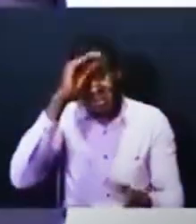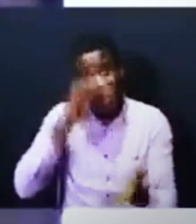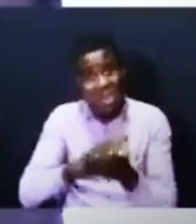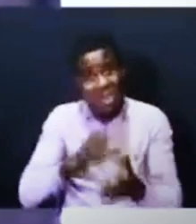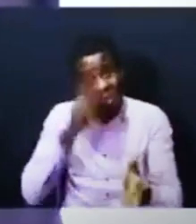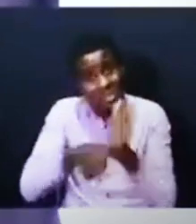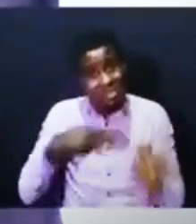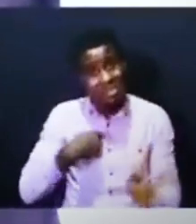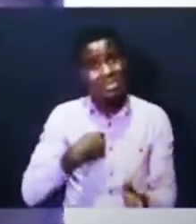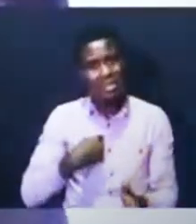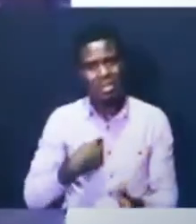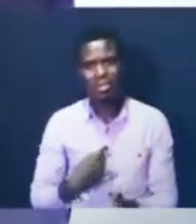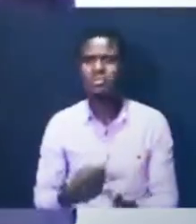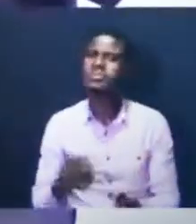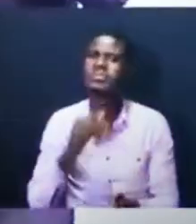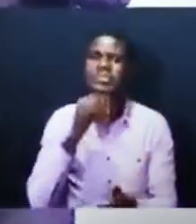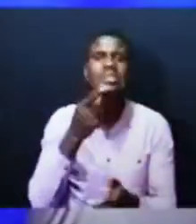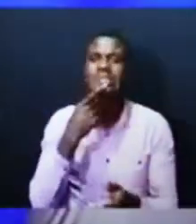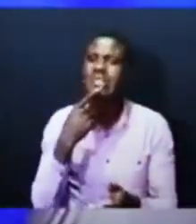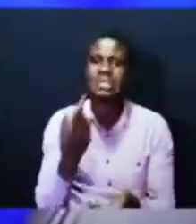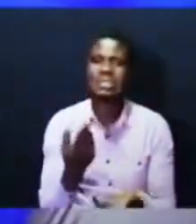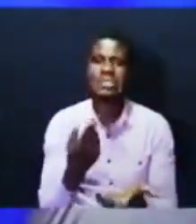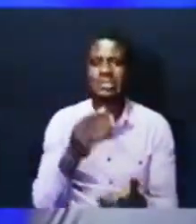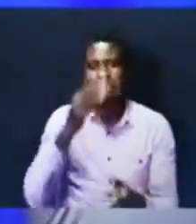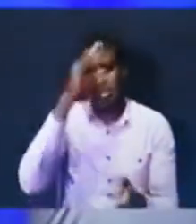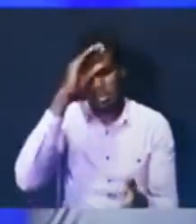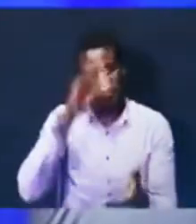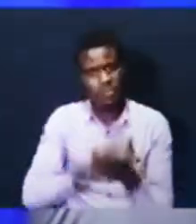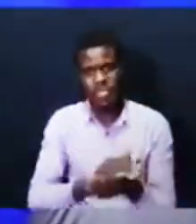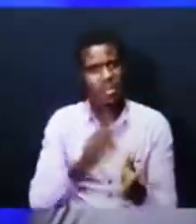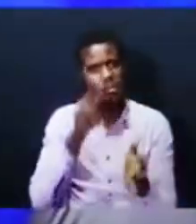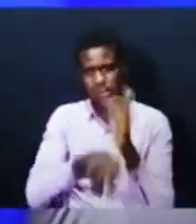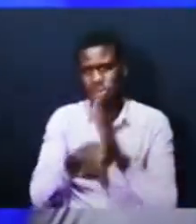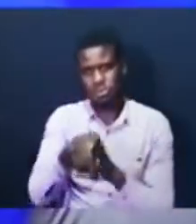not saying that let him kill you. But